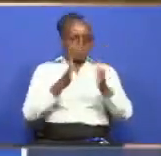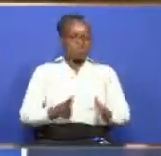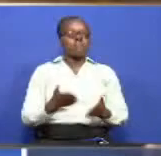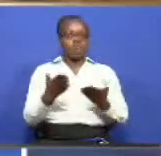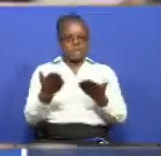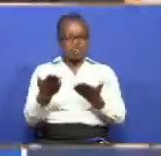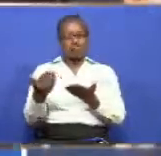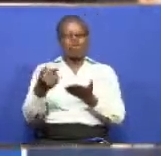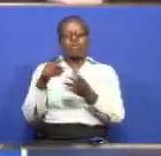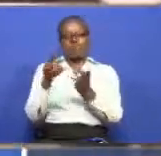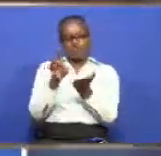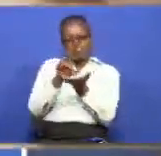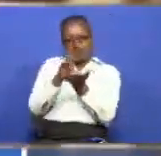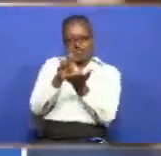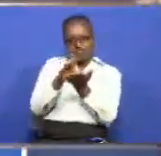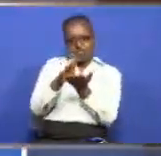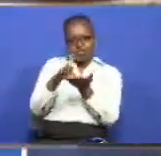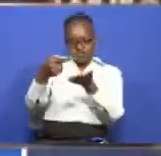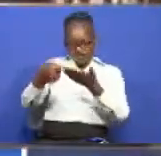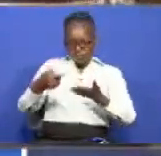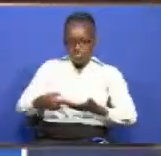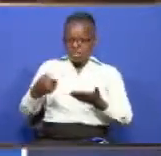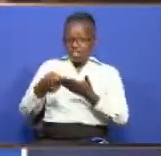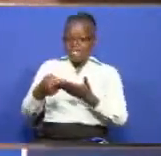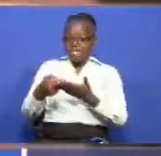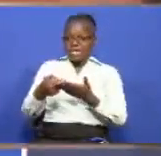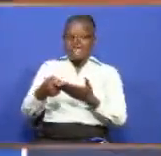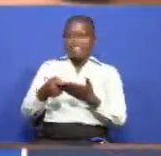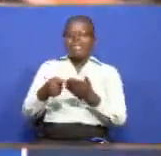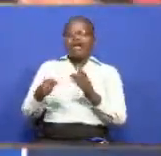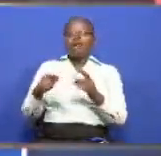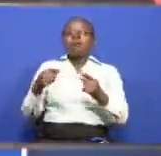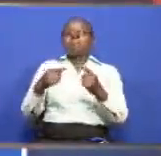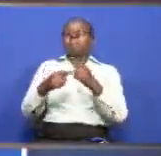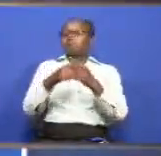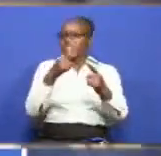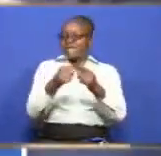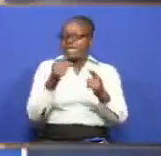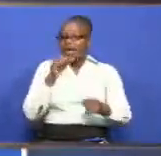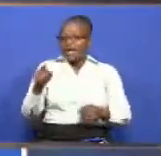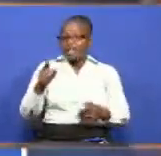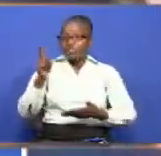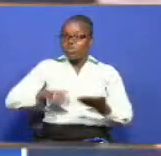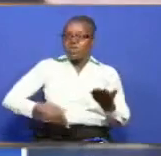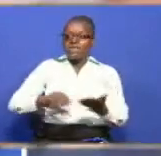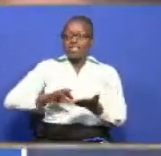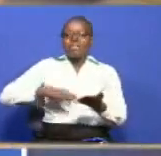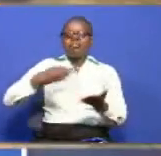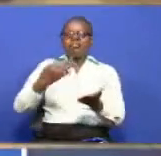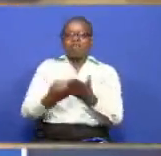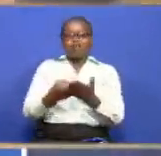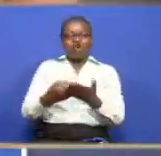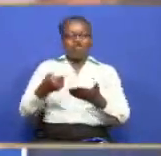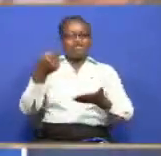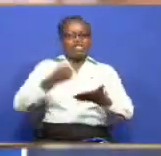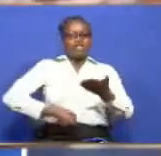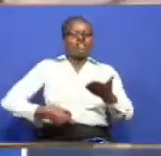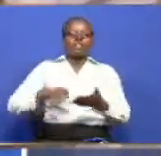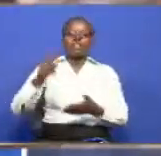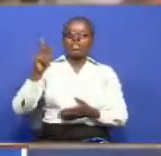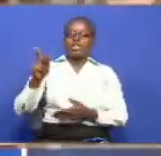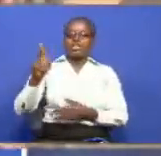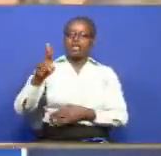motion. Now, MCAs are accusing Ngilu of irregular procurement and failure to pay statutory deductions to the Kenya